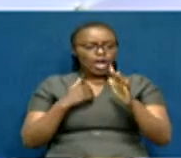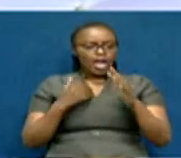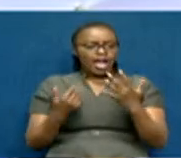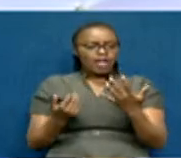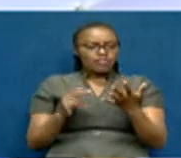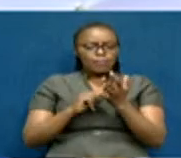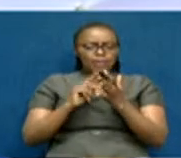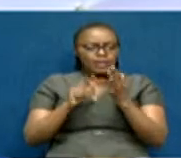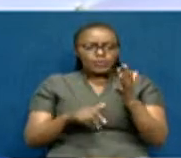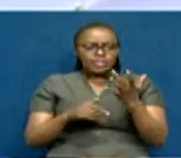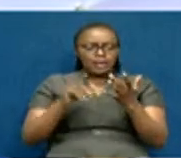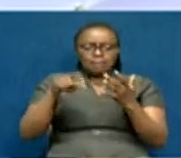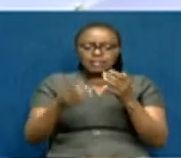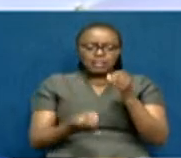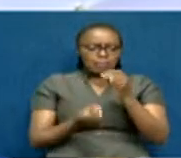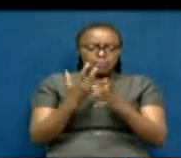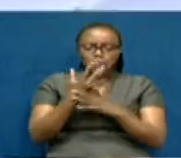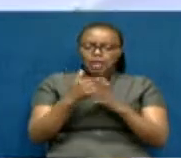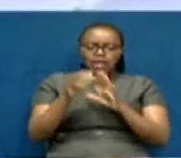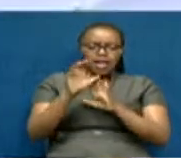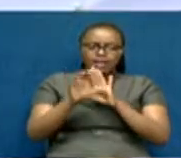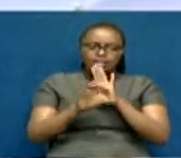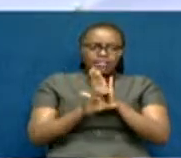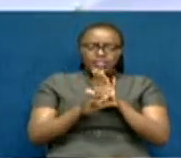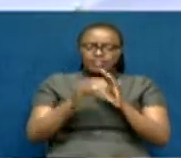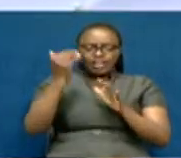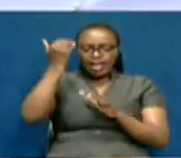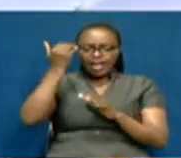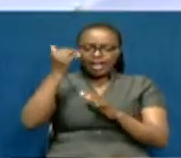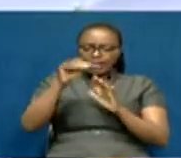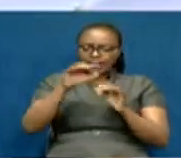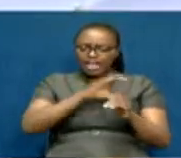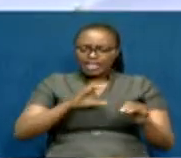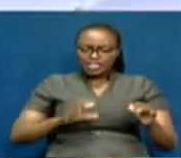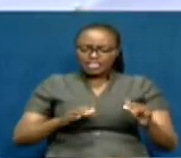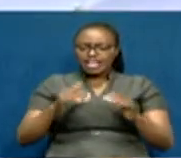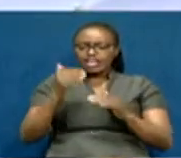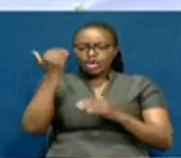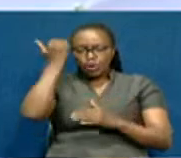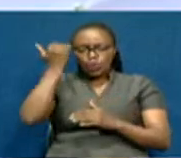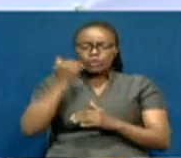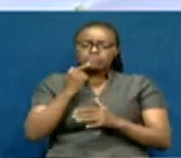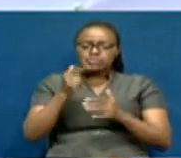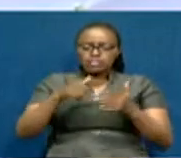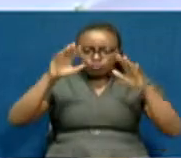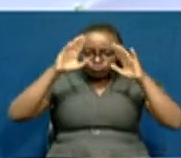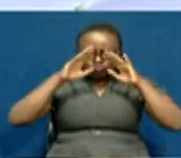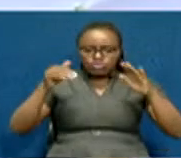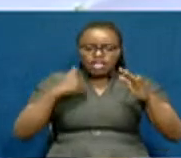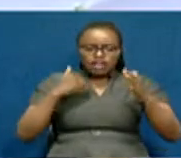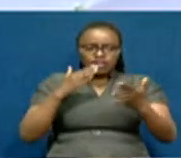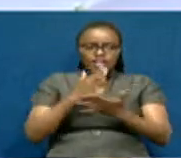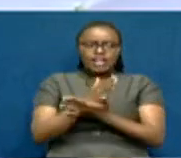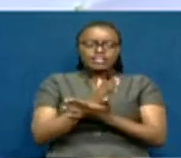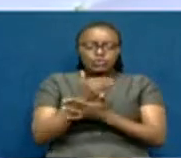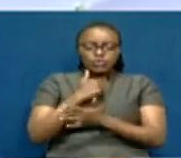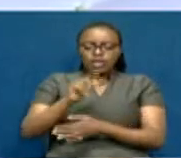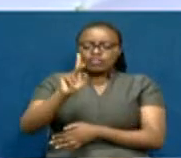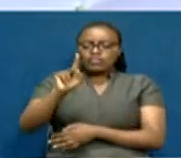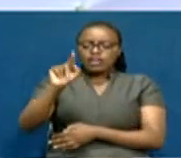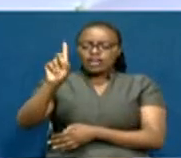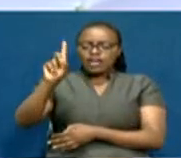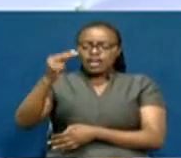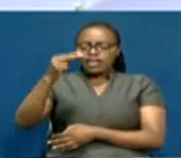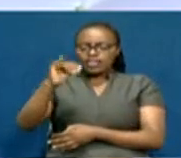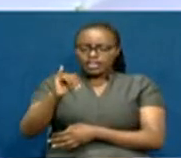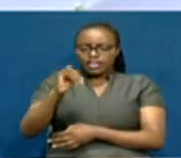don't necessarily have to come up with a Christian court. We say that our Muslims have a right to have the Qadis court, and